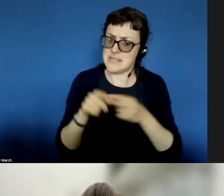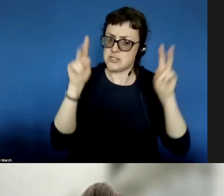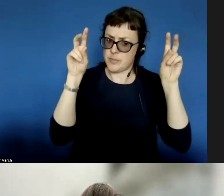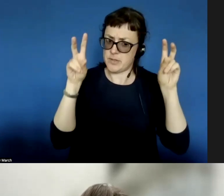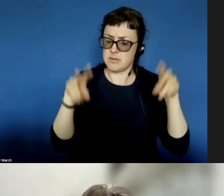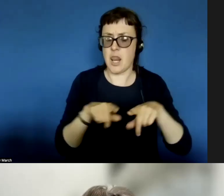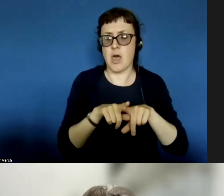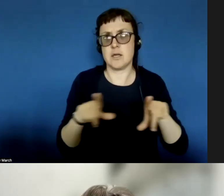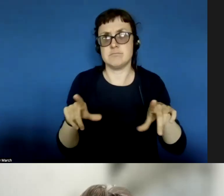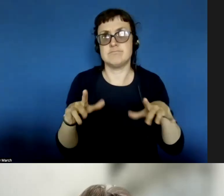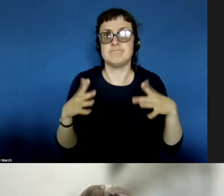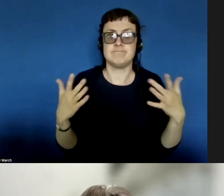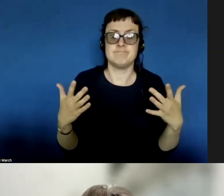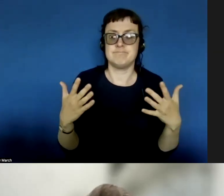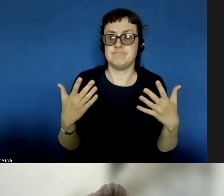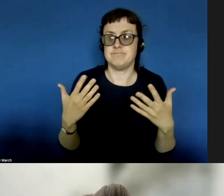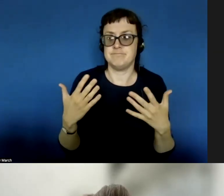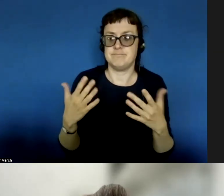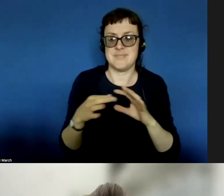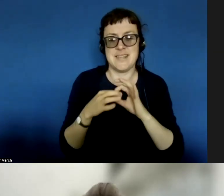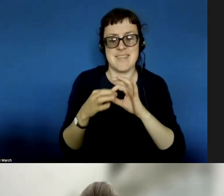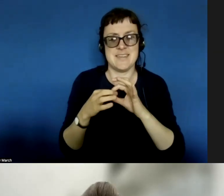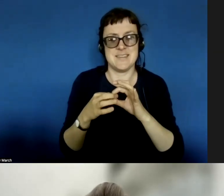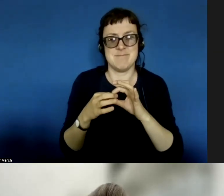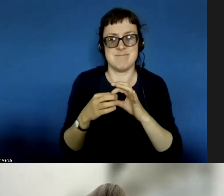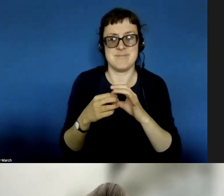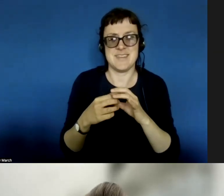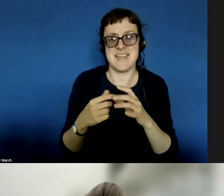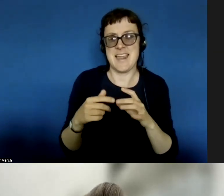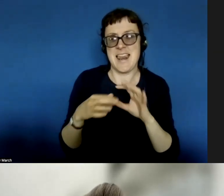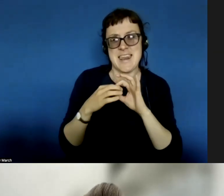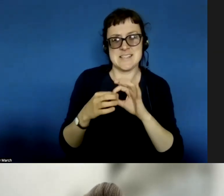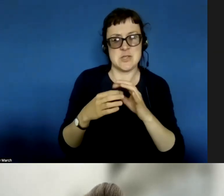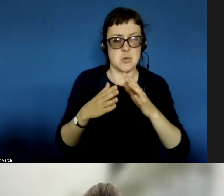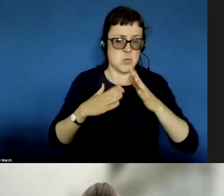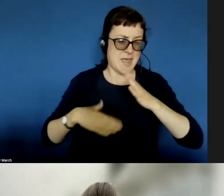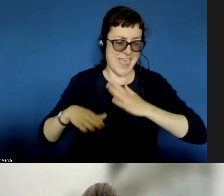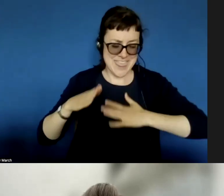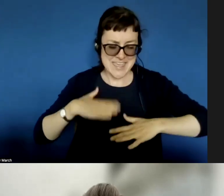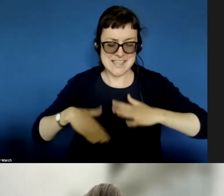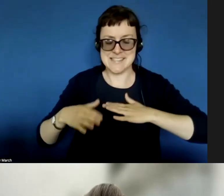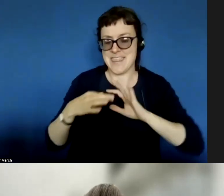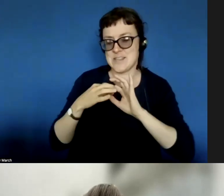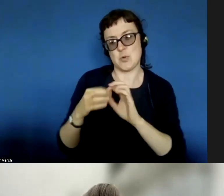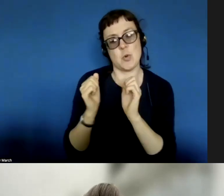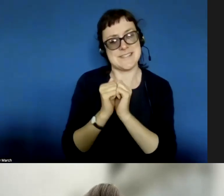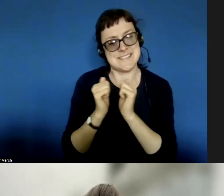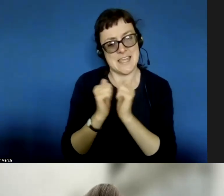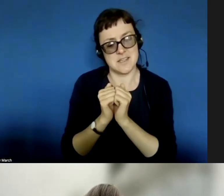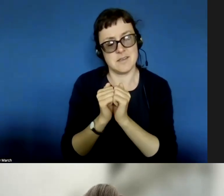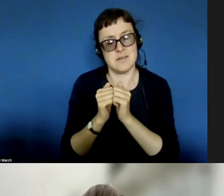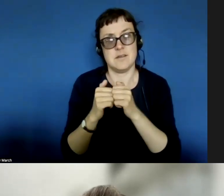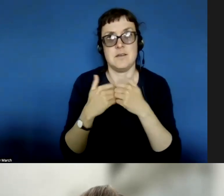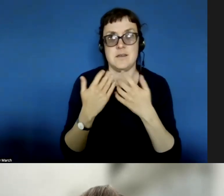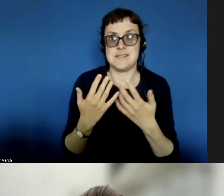like, especially around the sort of like for me, like the ethics and consent and things like that, you know, and it's like, how do